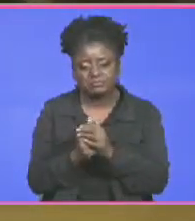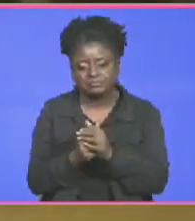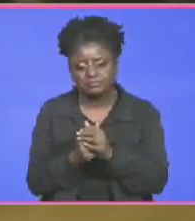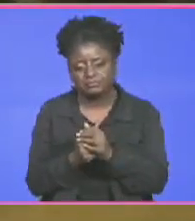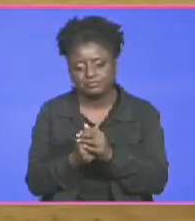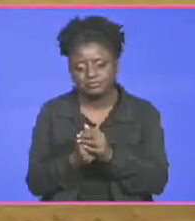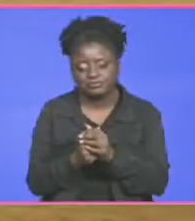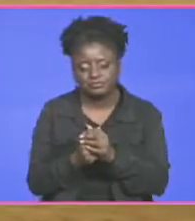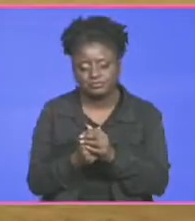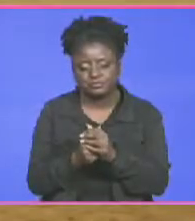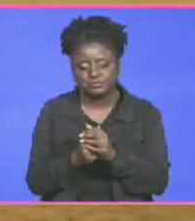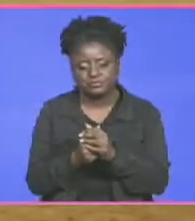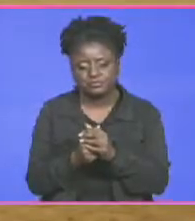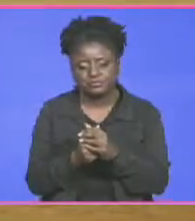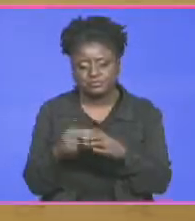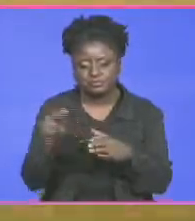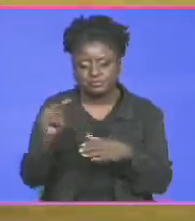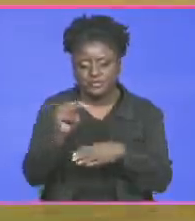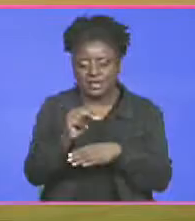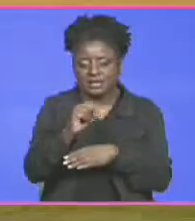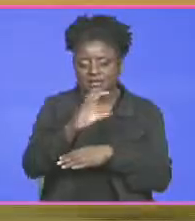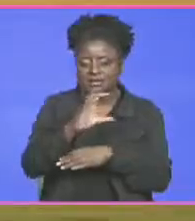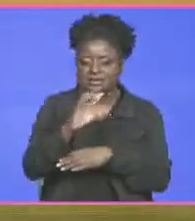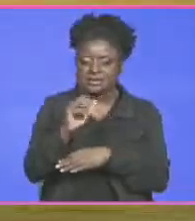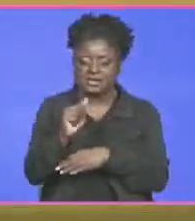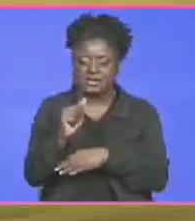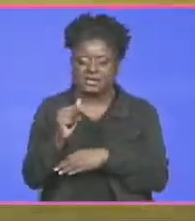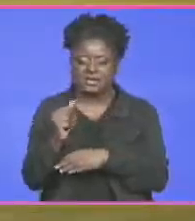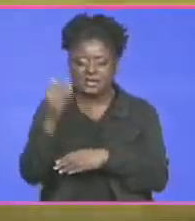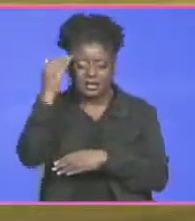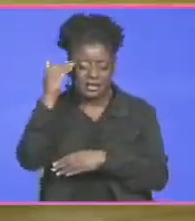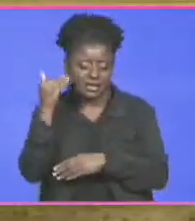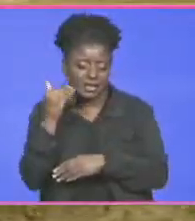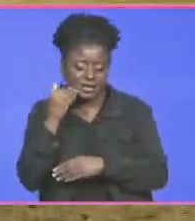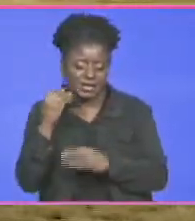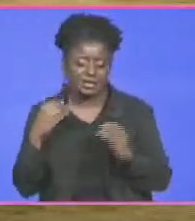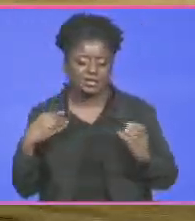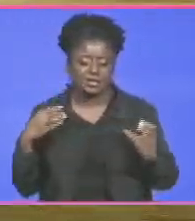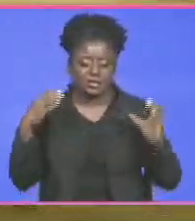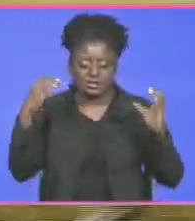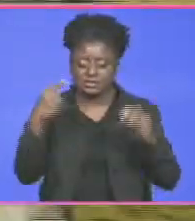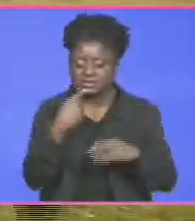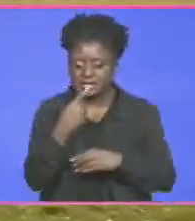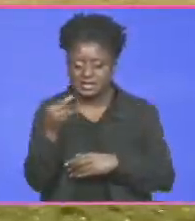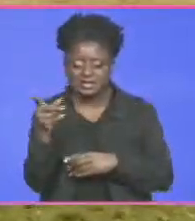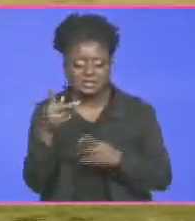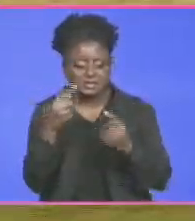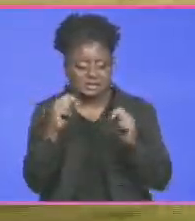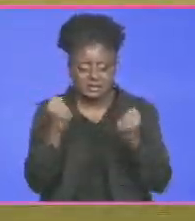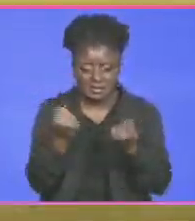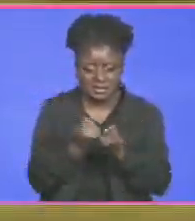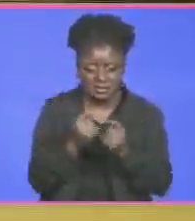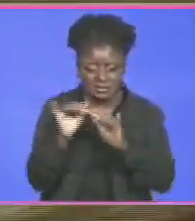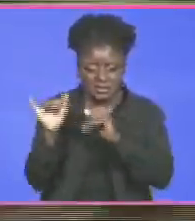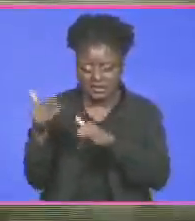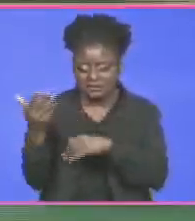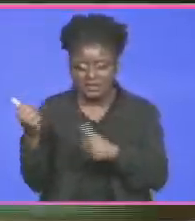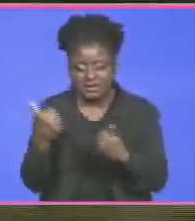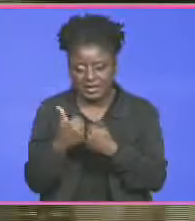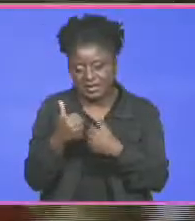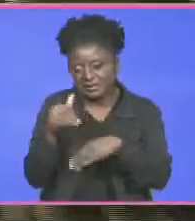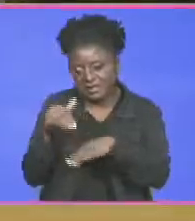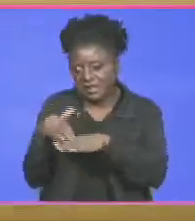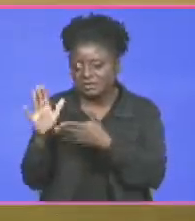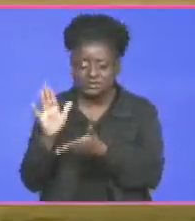BP. Now for Nassau Christian Academy head coach, he said that his team left their game at the school.